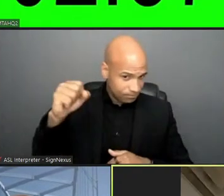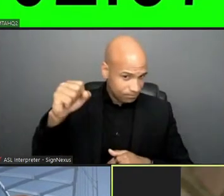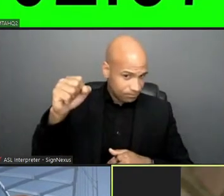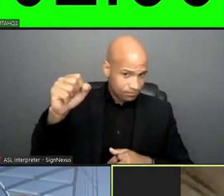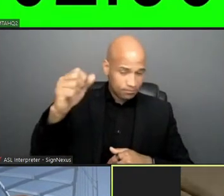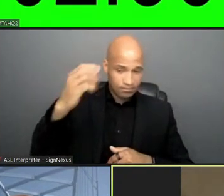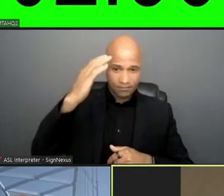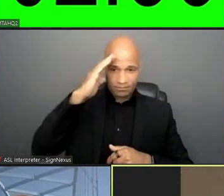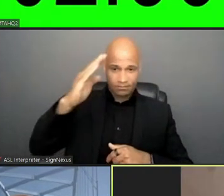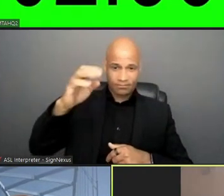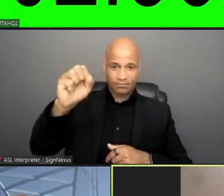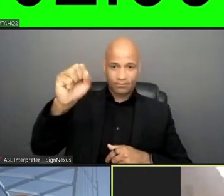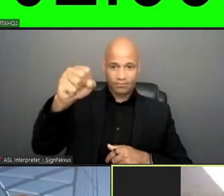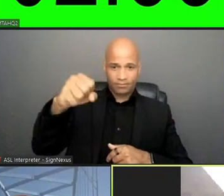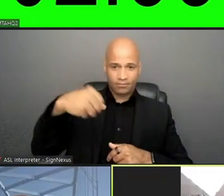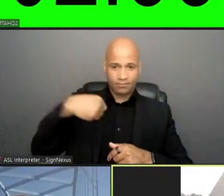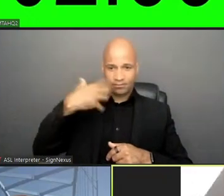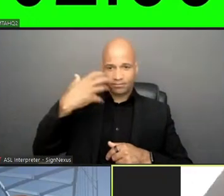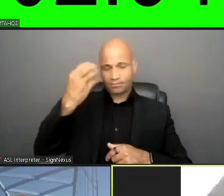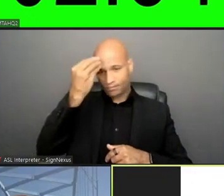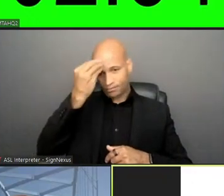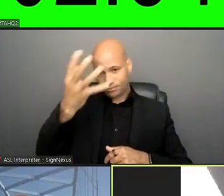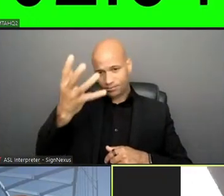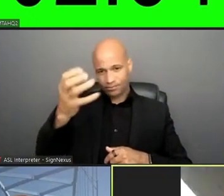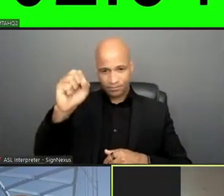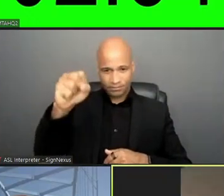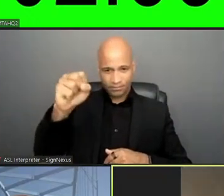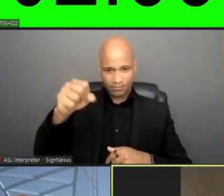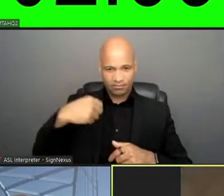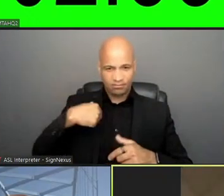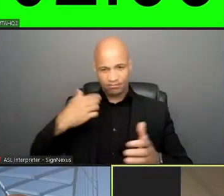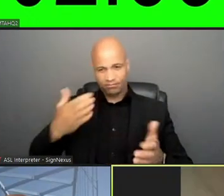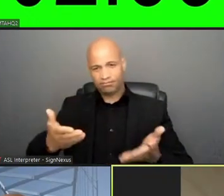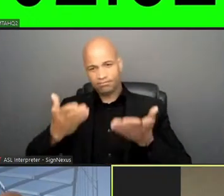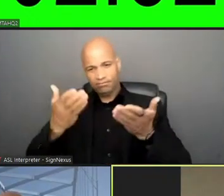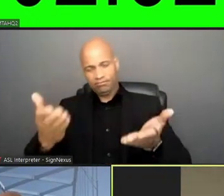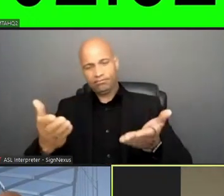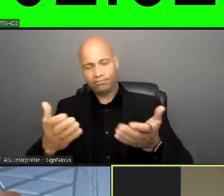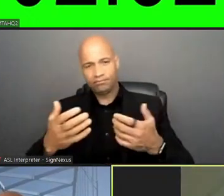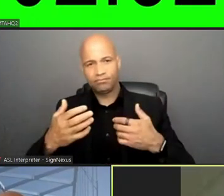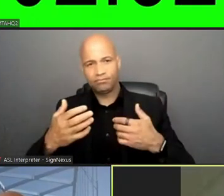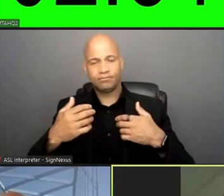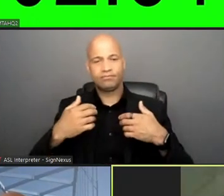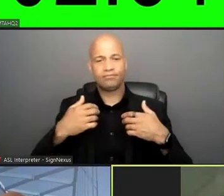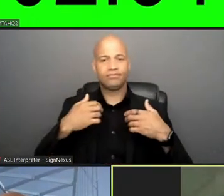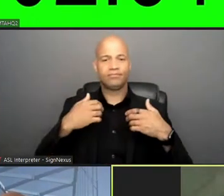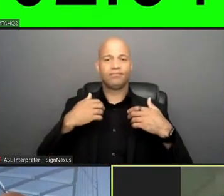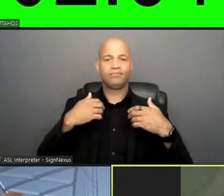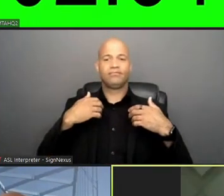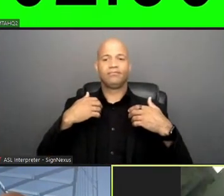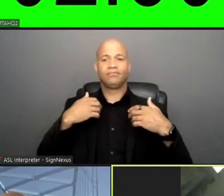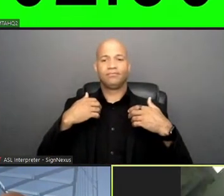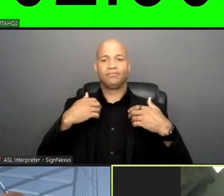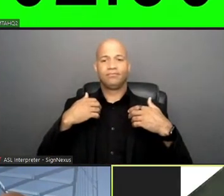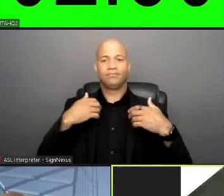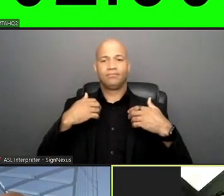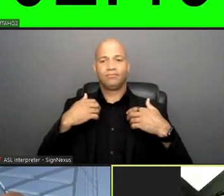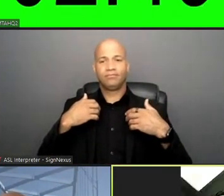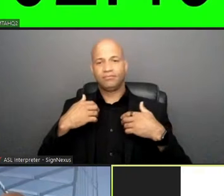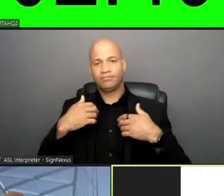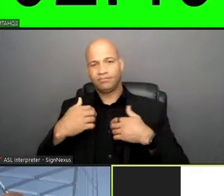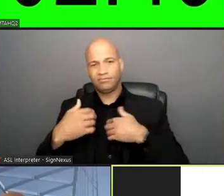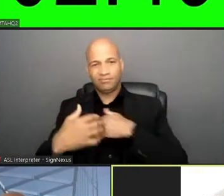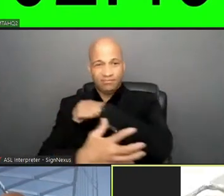um I would like to um suggest that we move away from uh criminalizing poverty in our